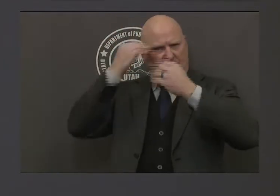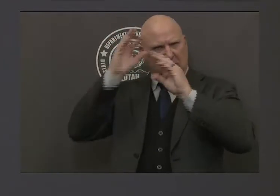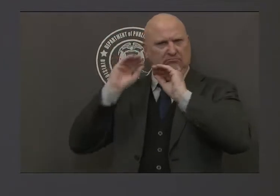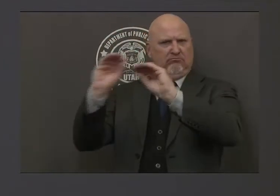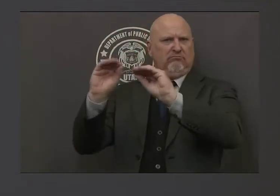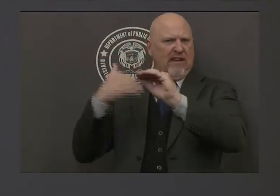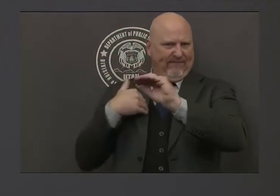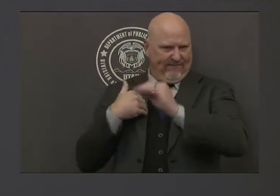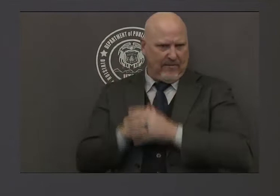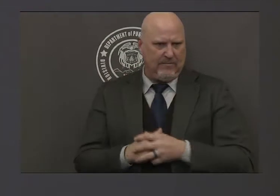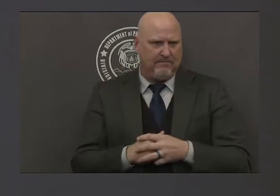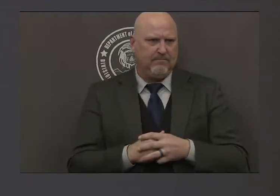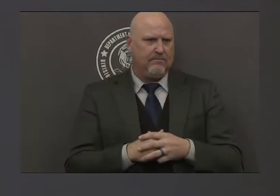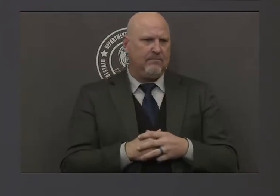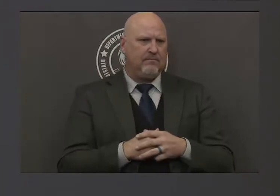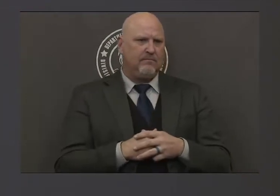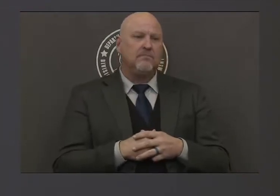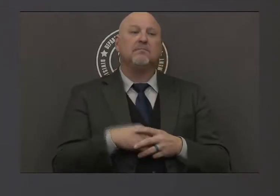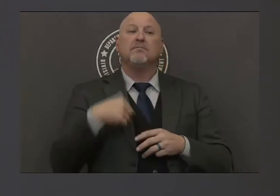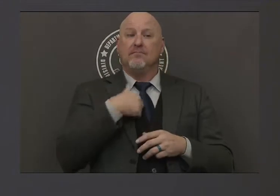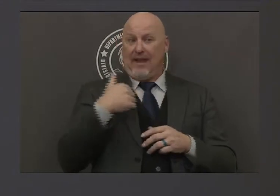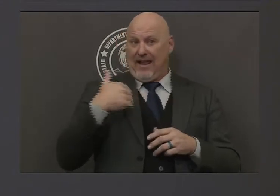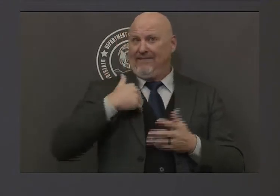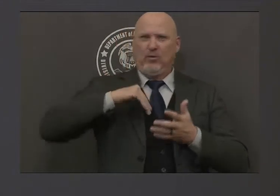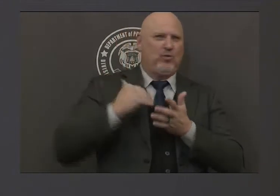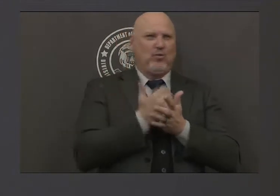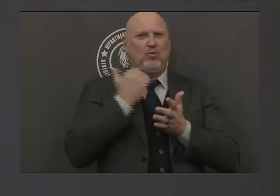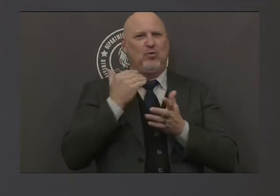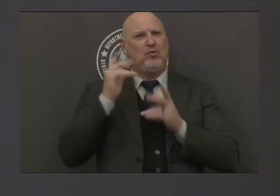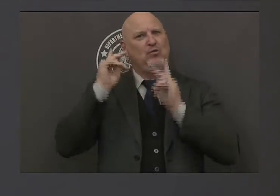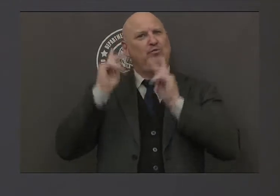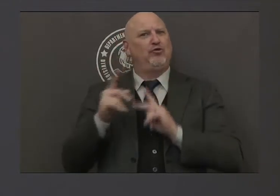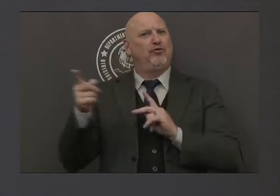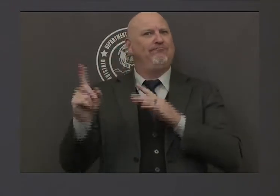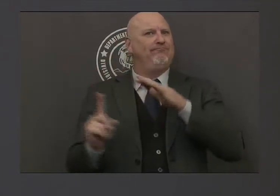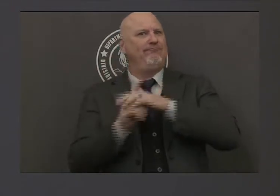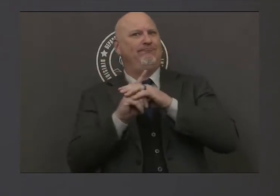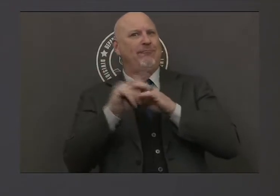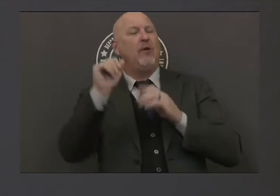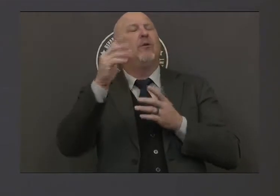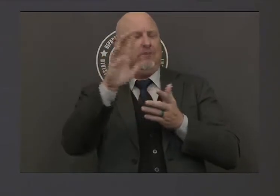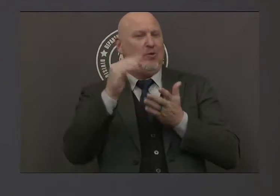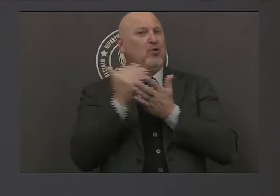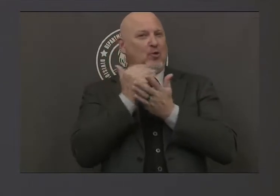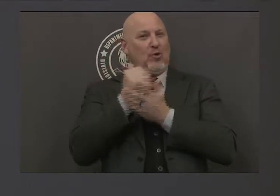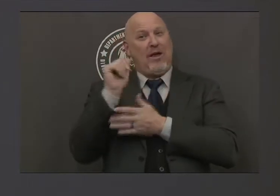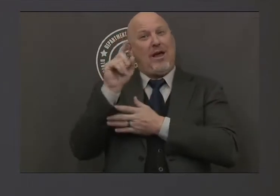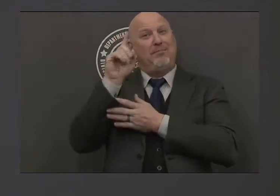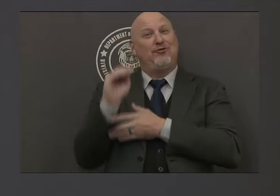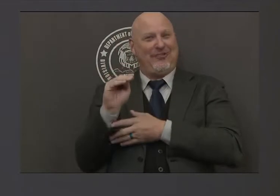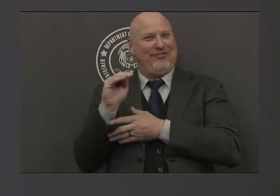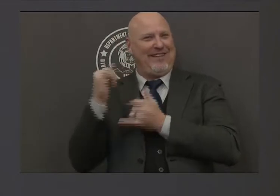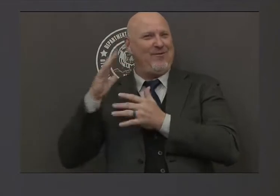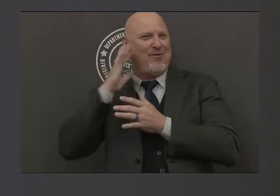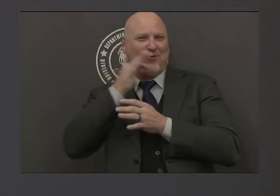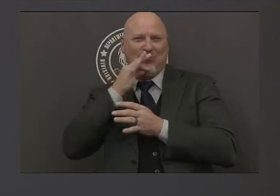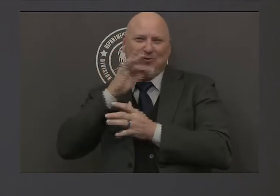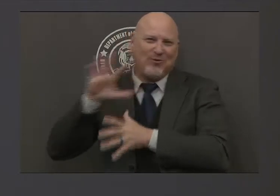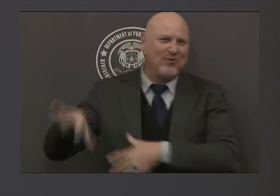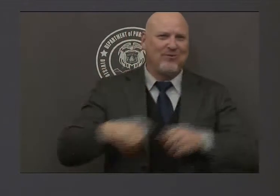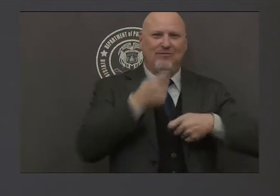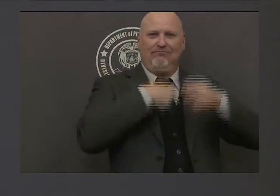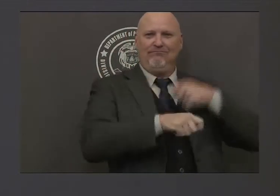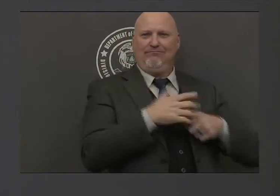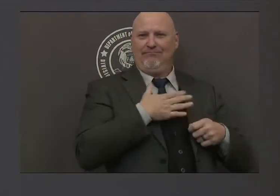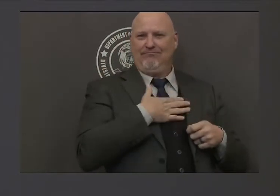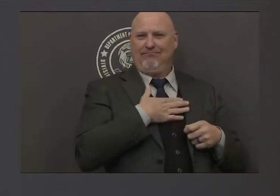in. I've got about 25 days left to go until we turn the gavel over to Spencer Cox as our new governor and his